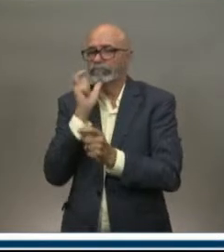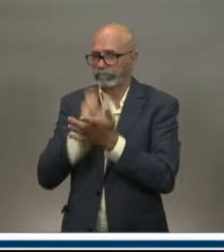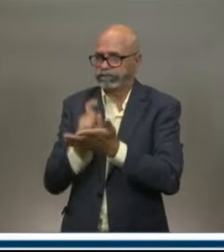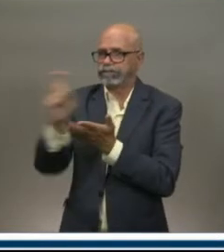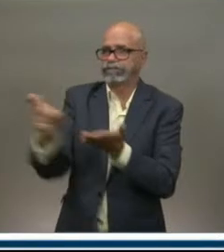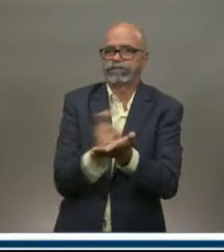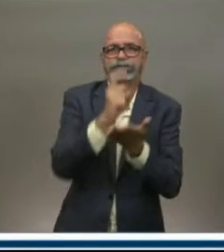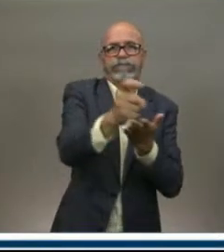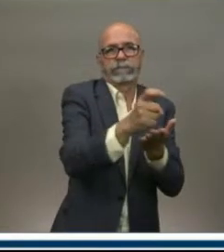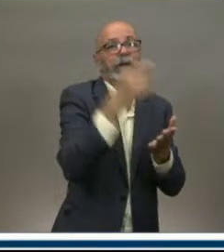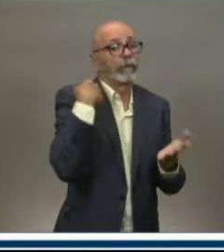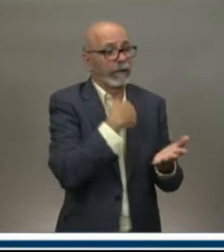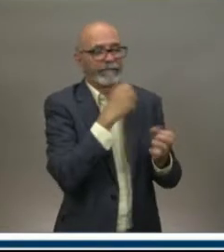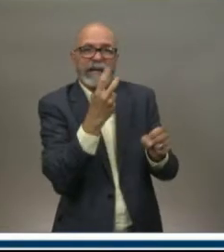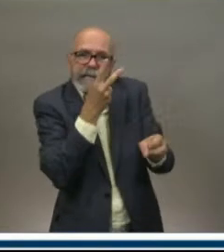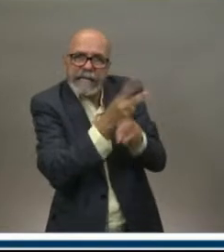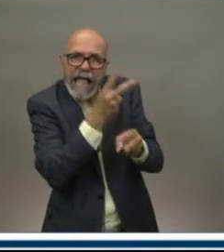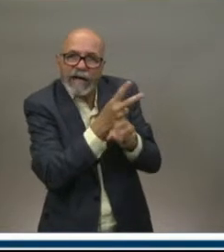residents who have COVID-19.